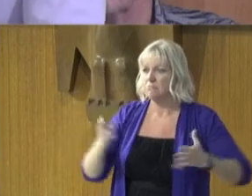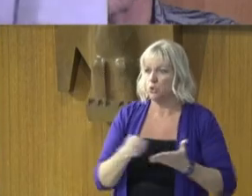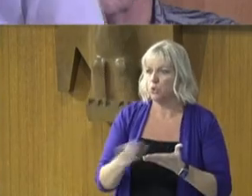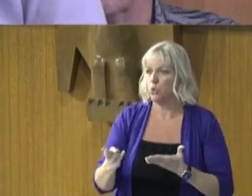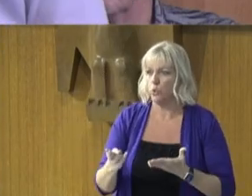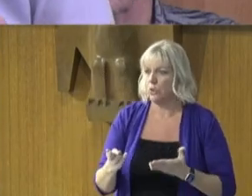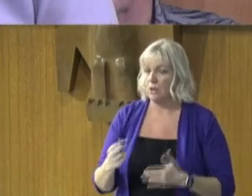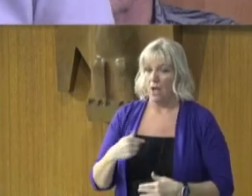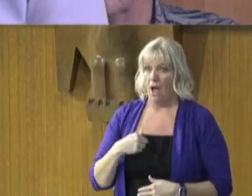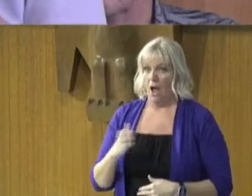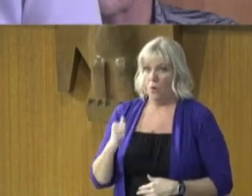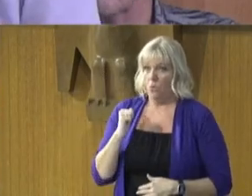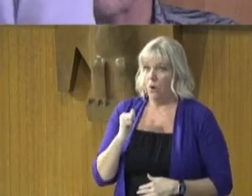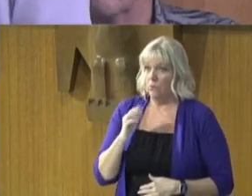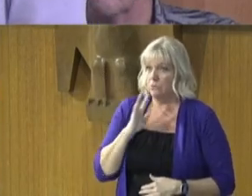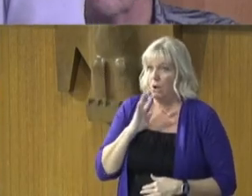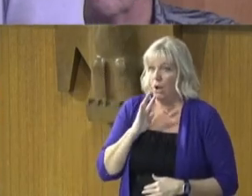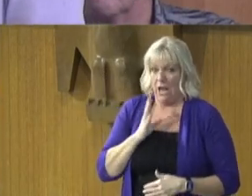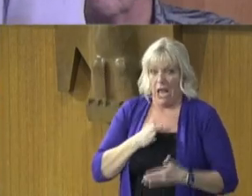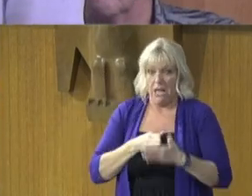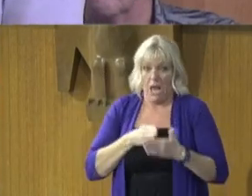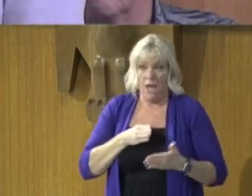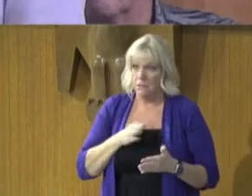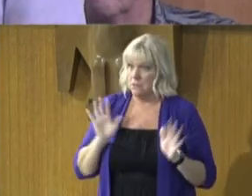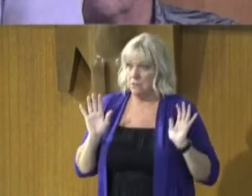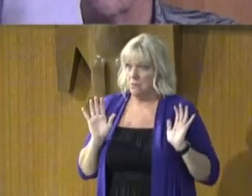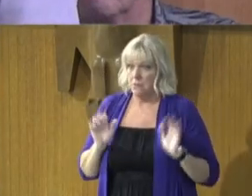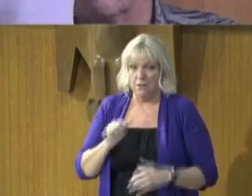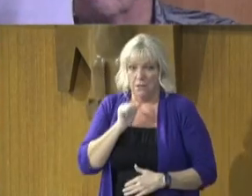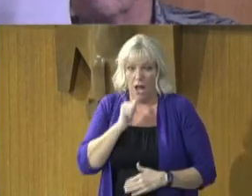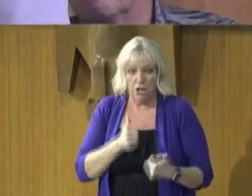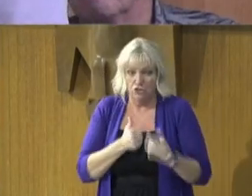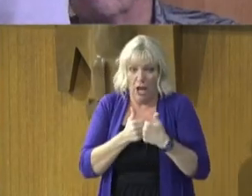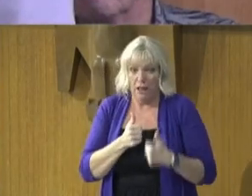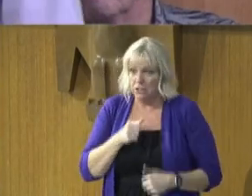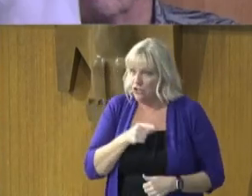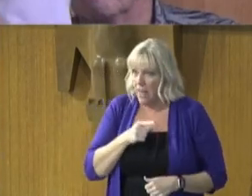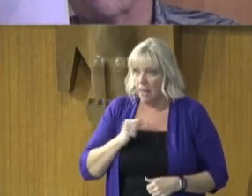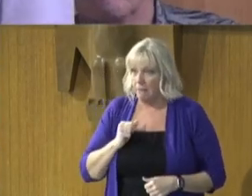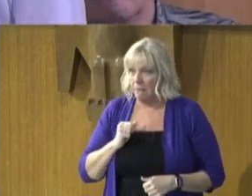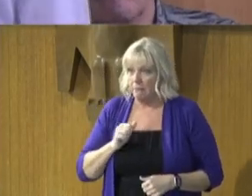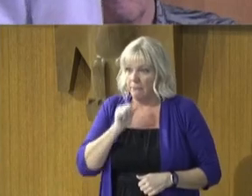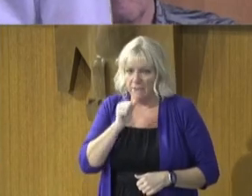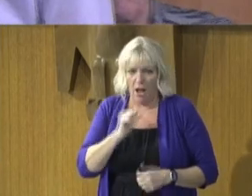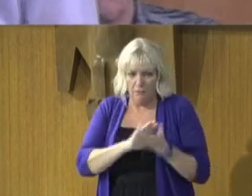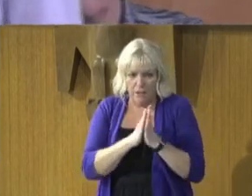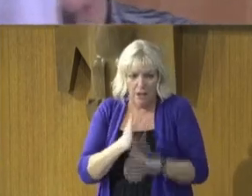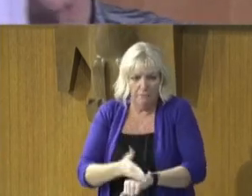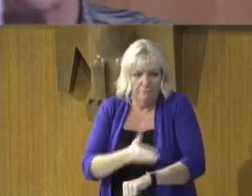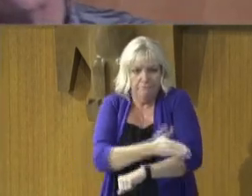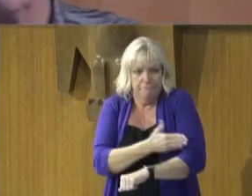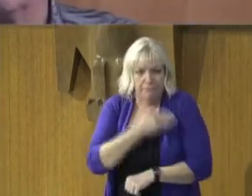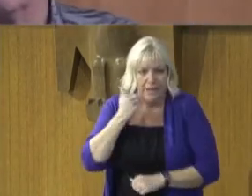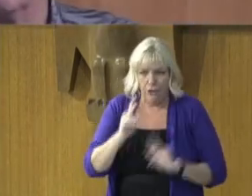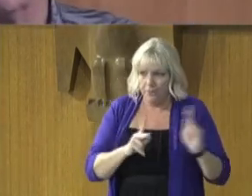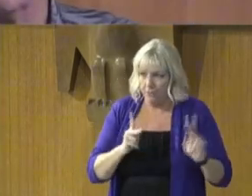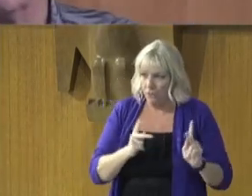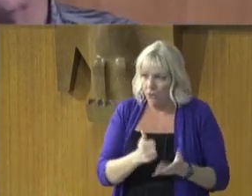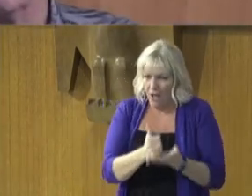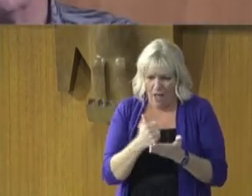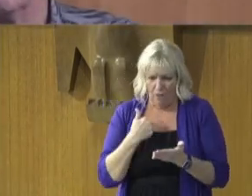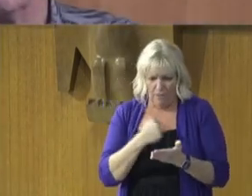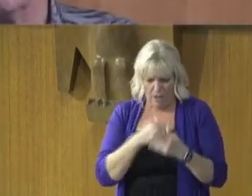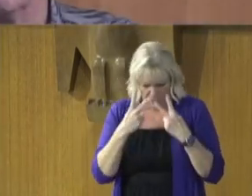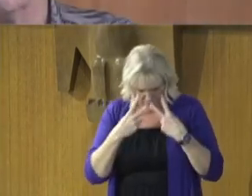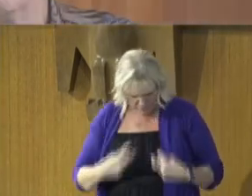say anything that will challenge us or help us become better people who expand our understanding of ourselves and